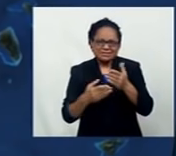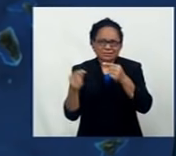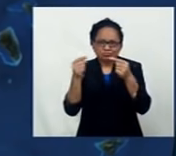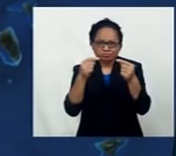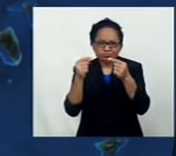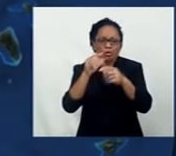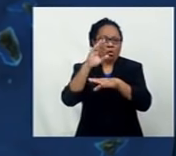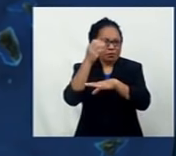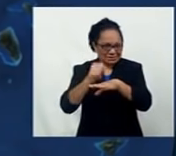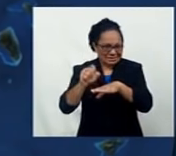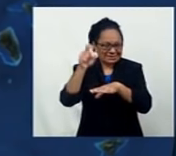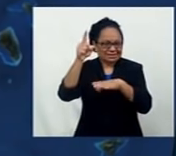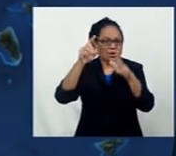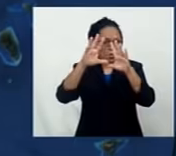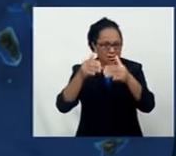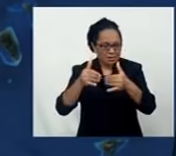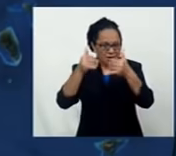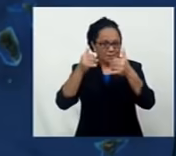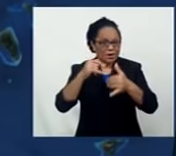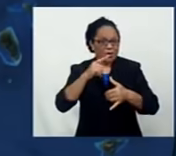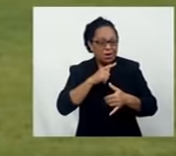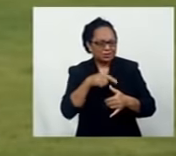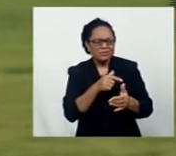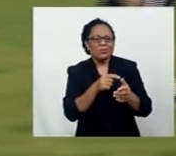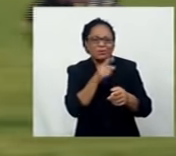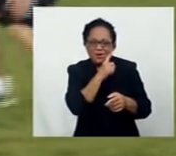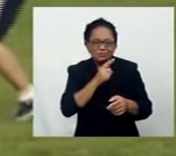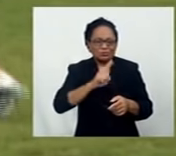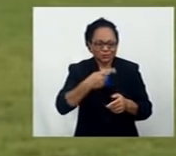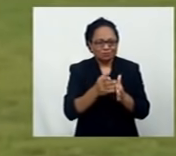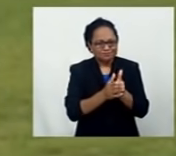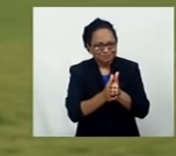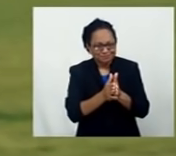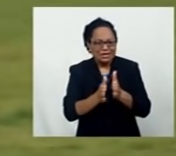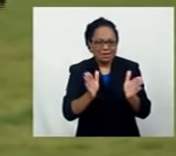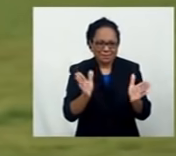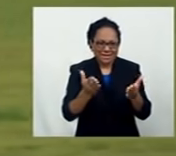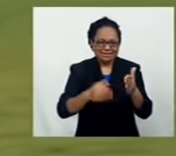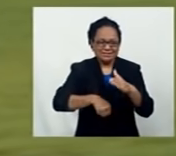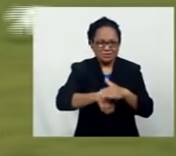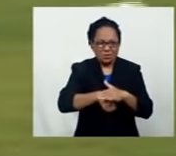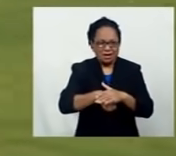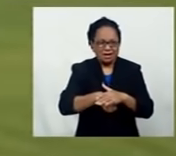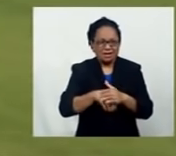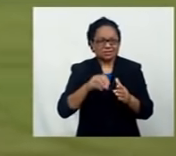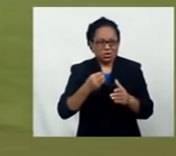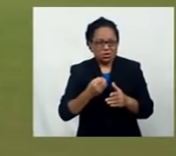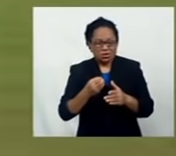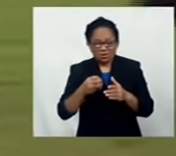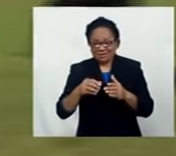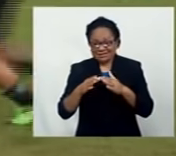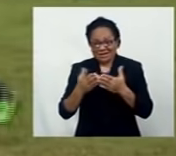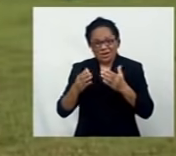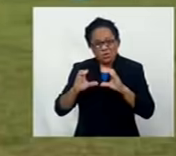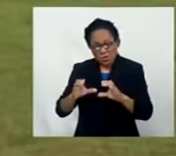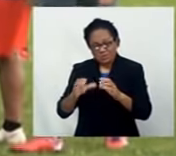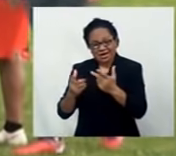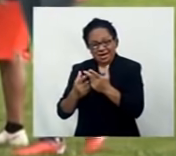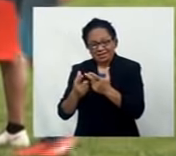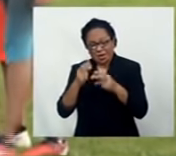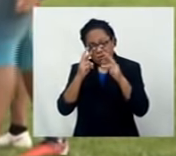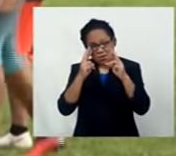international matches so that we keep our girls motivated. Hopes are on restrictions to be eased sooner for training to get underway.